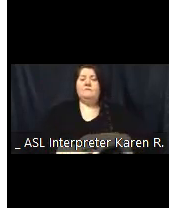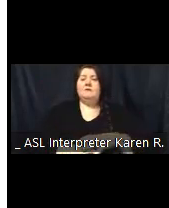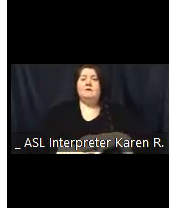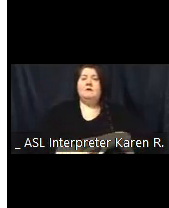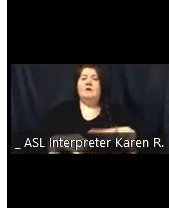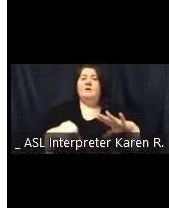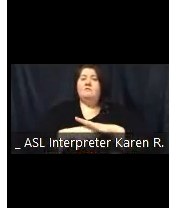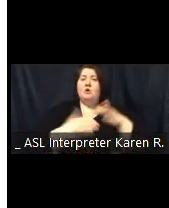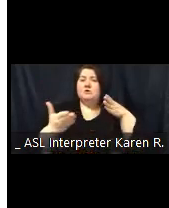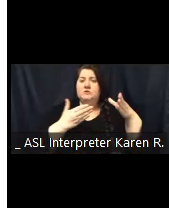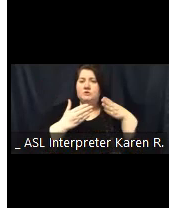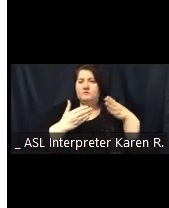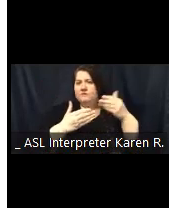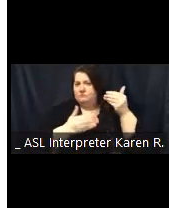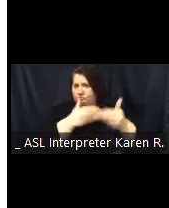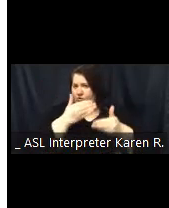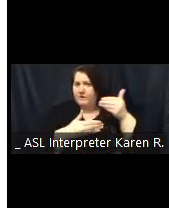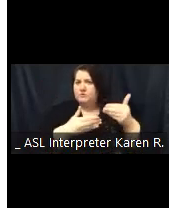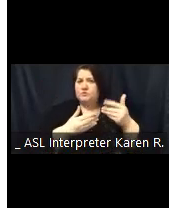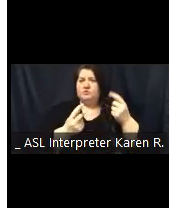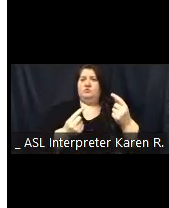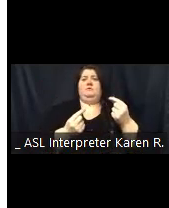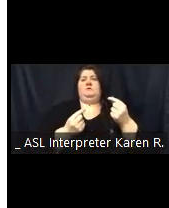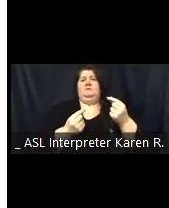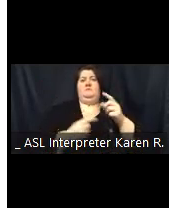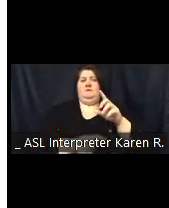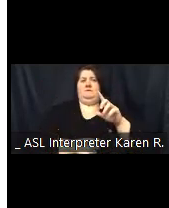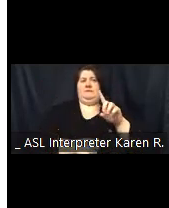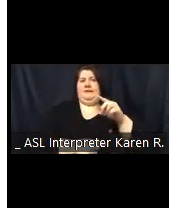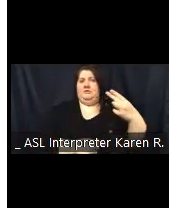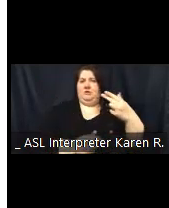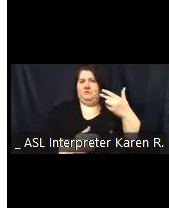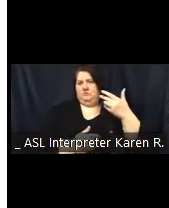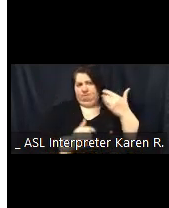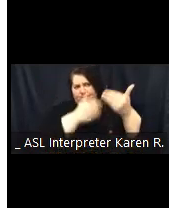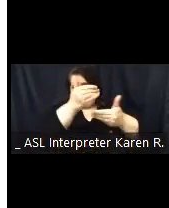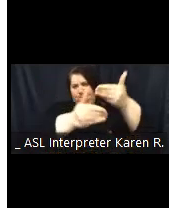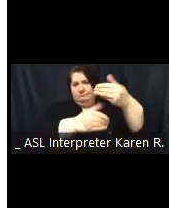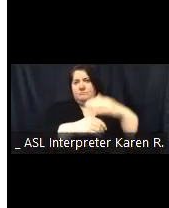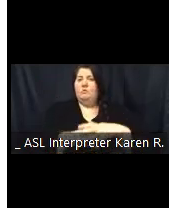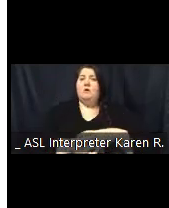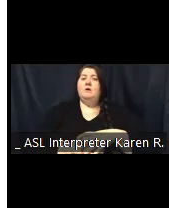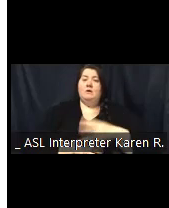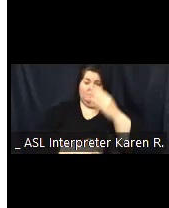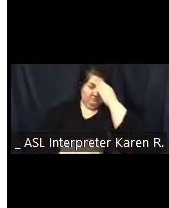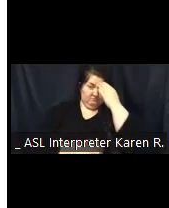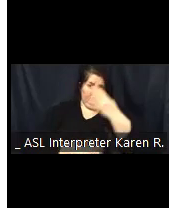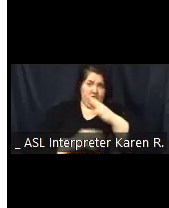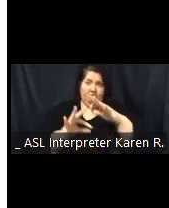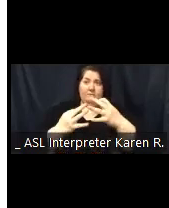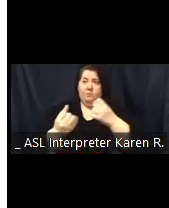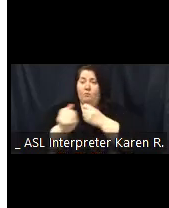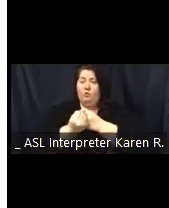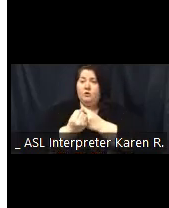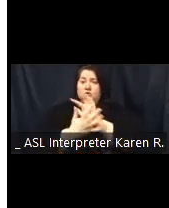service agency's process for moving the DHH child forward. We want to inform the family and support their